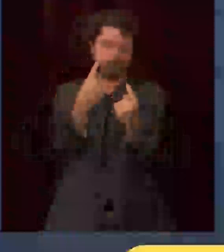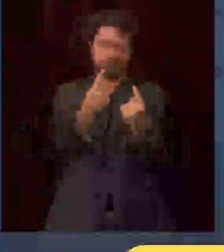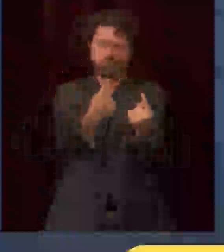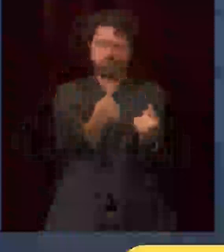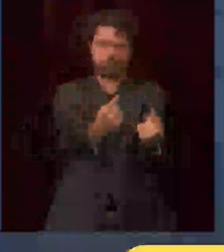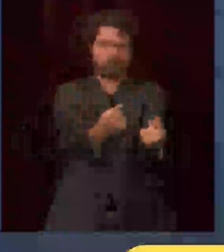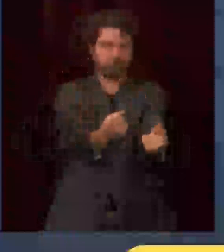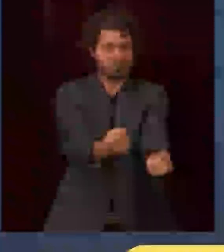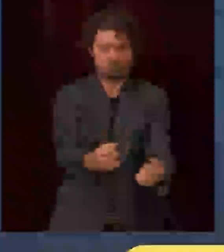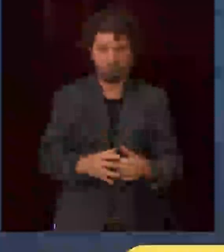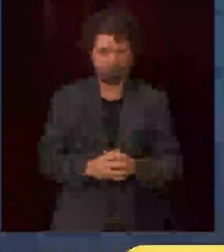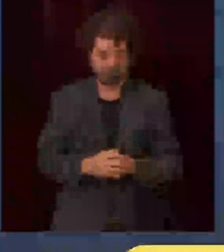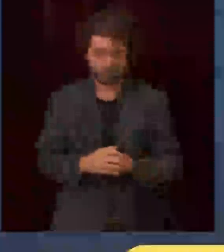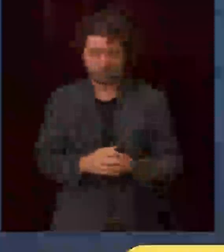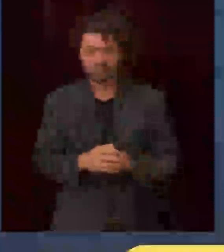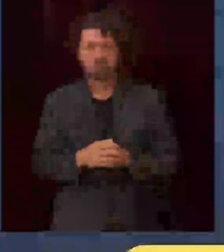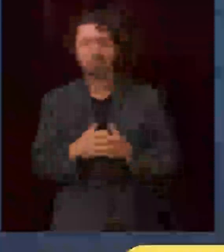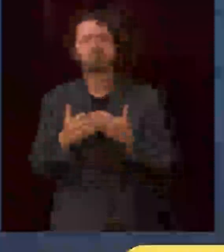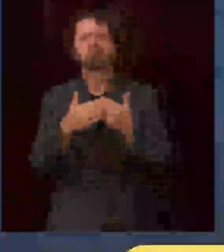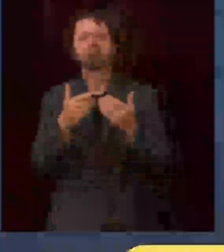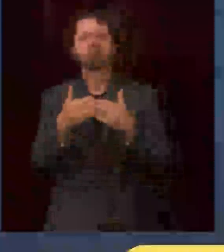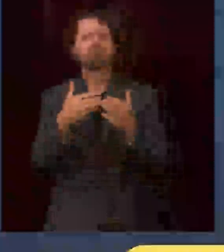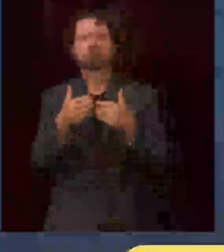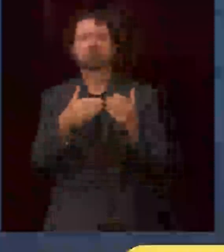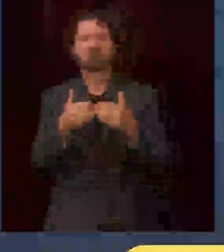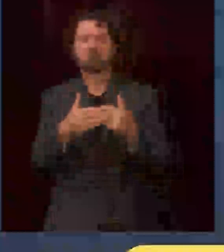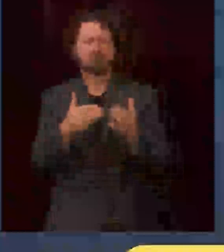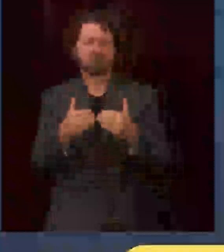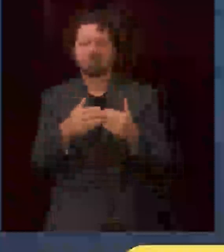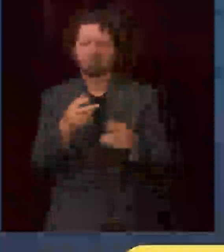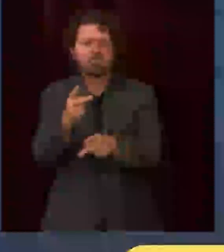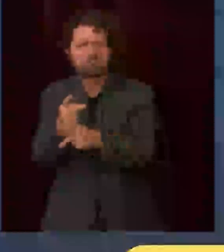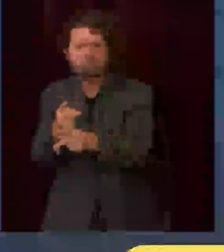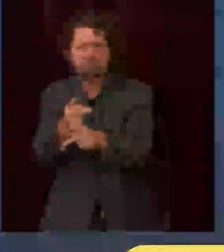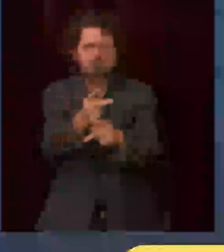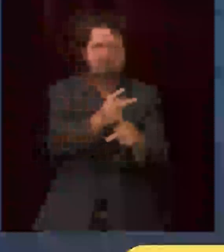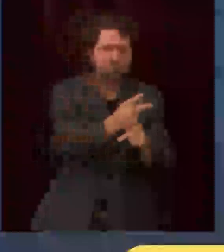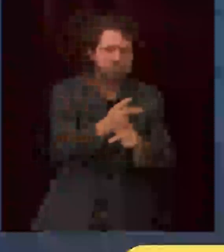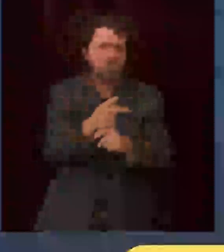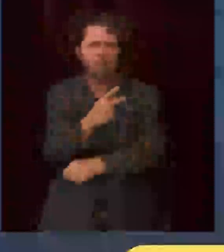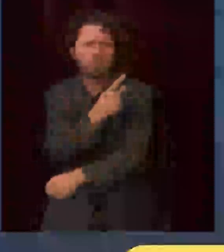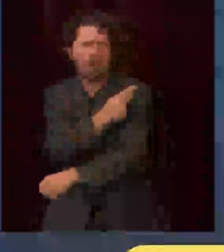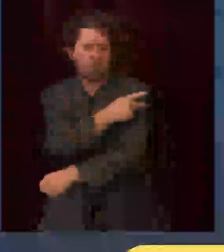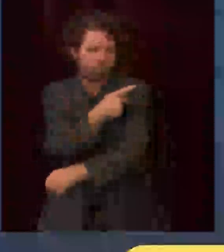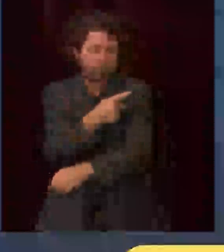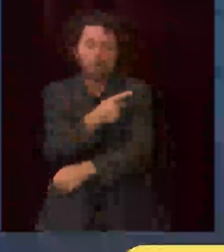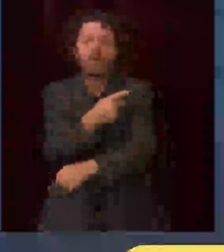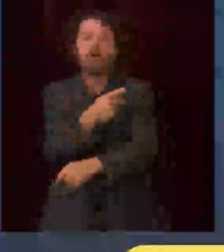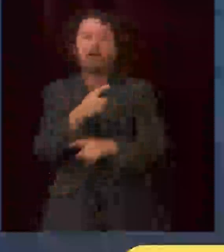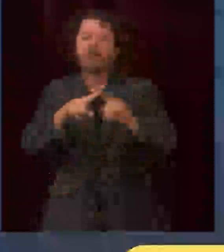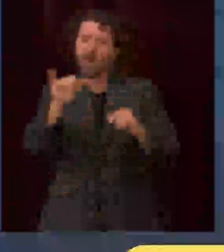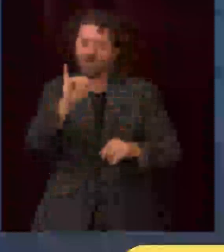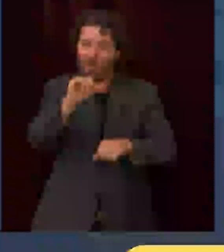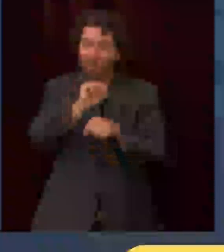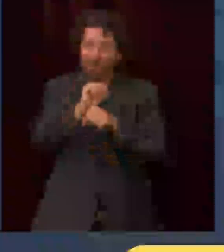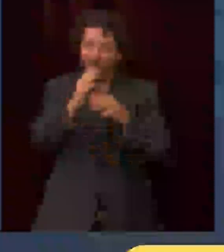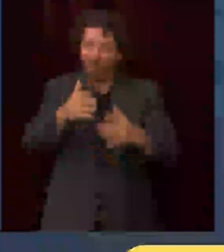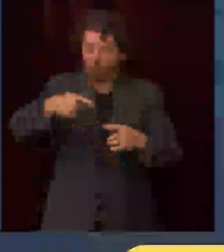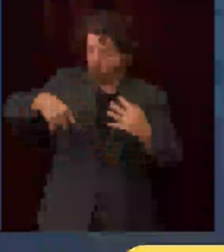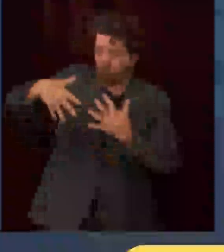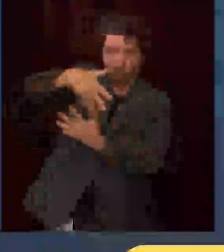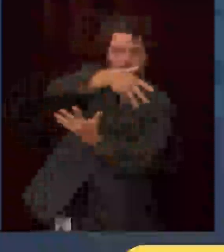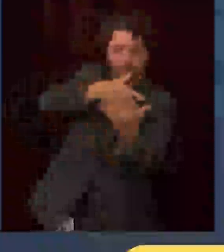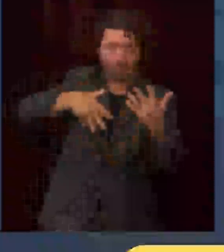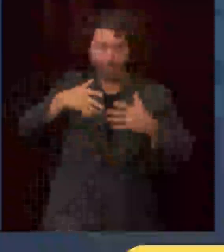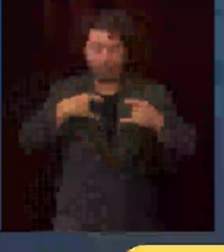each other. So what are the things that have really influenced this? I'd say one is our understanding of the virus. So SARS-CoV-2